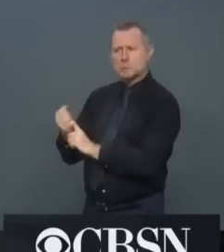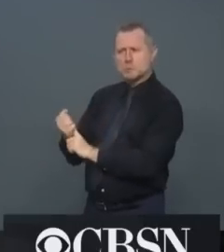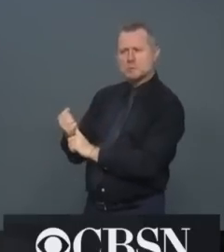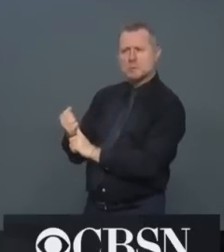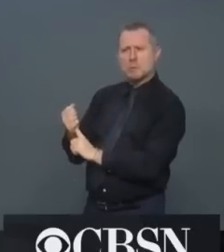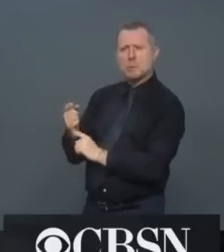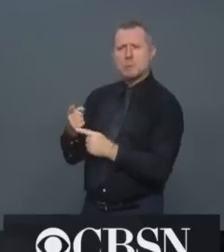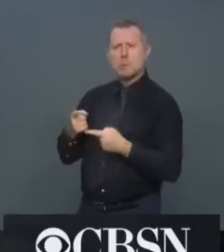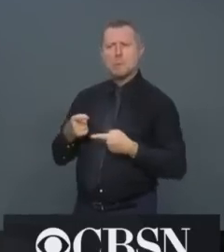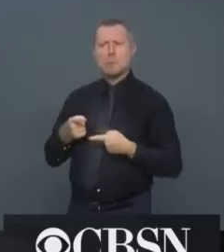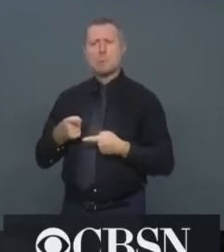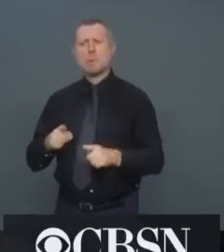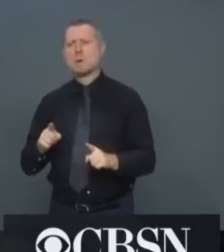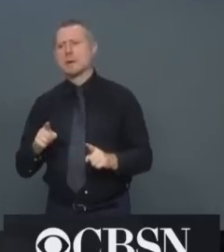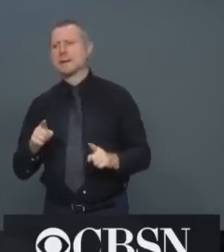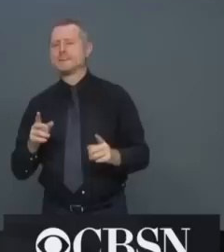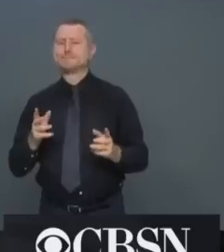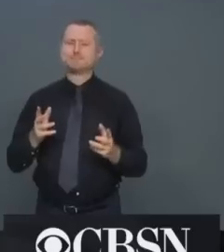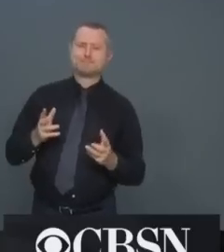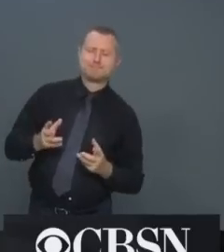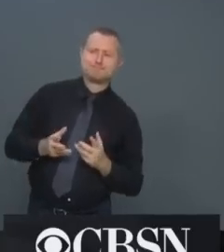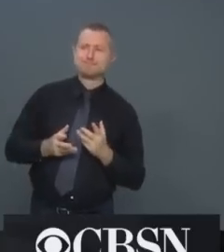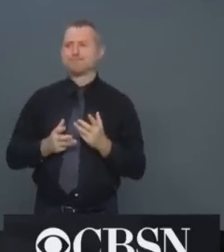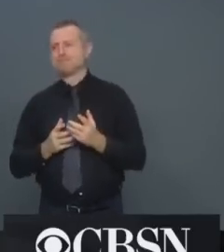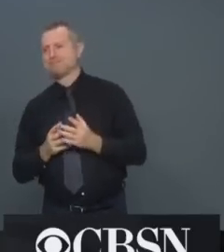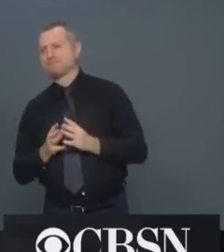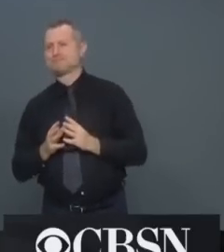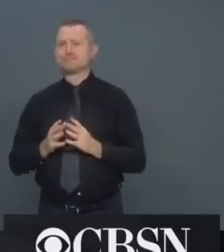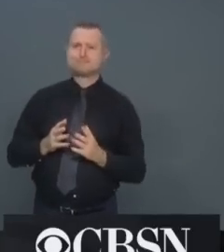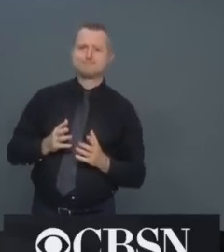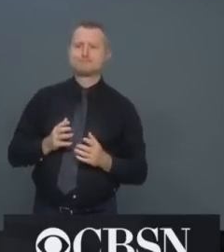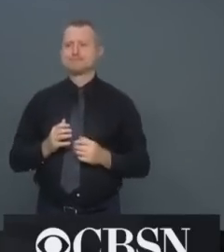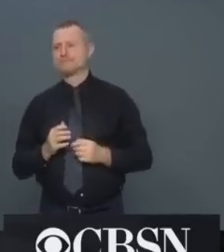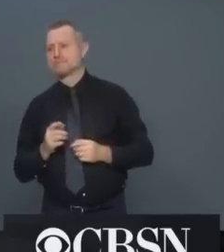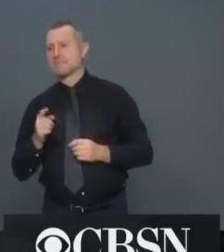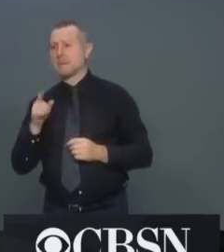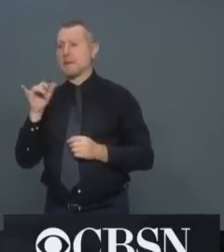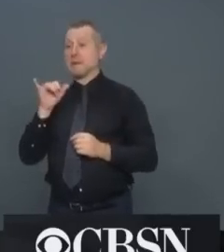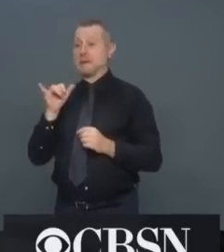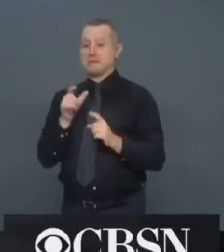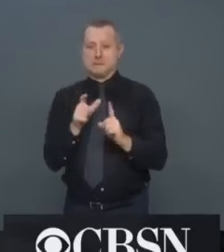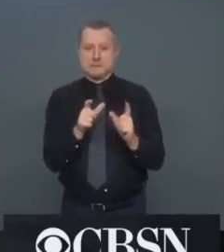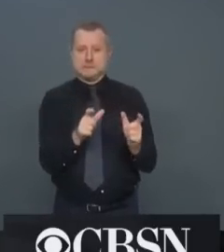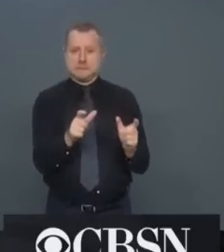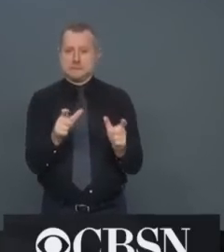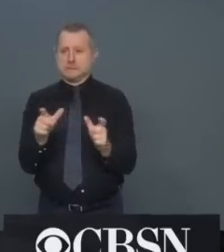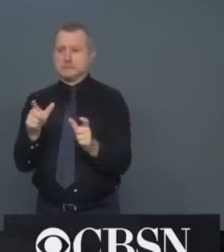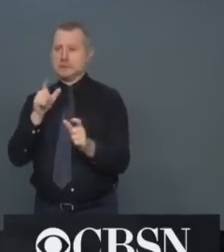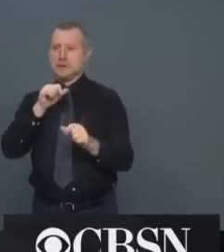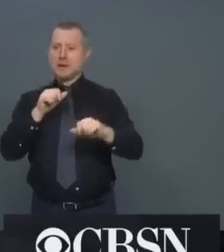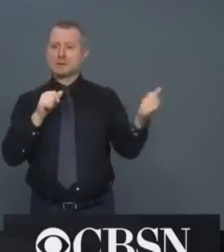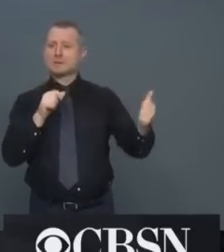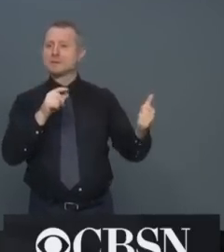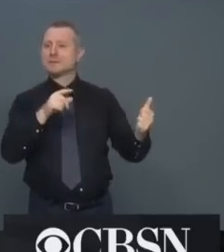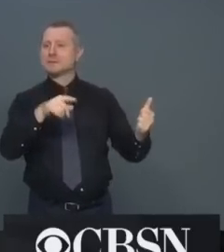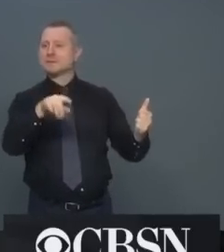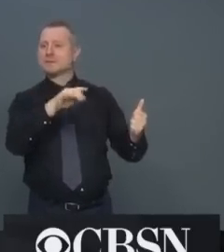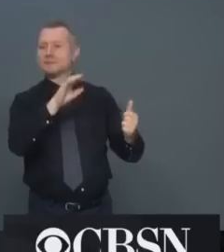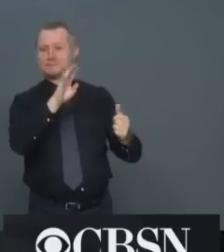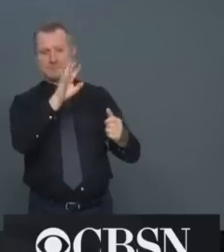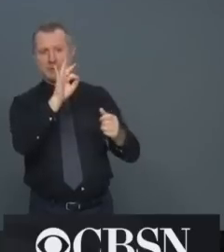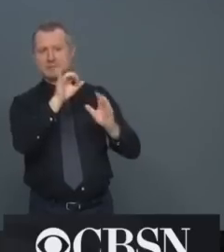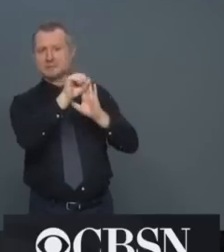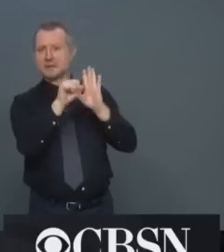you are compiling a list with states that is in constant fluid that have to do quarantine, and some of